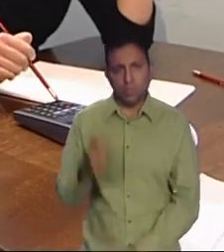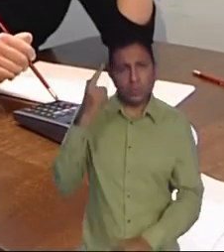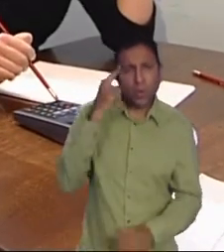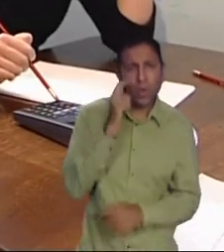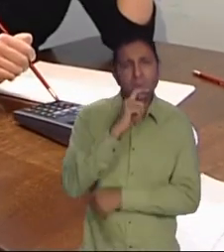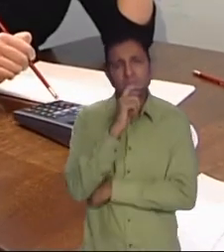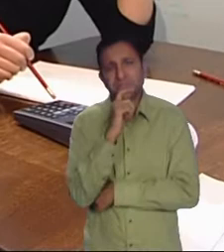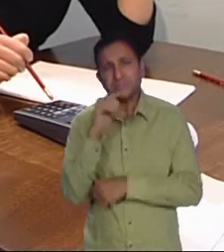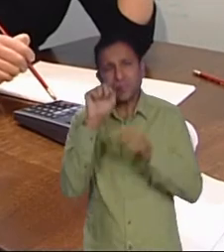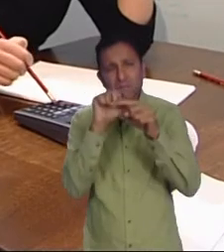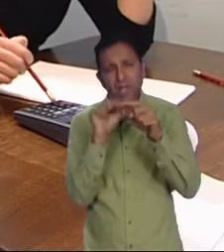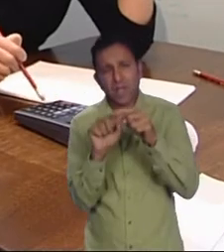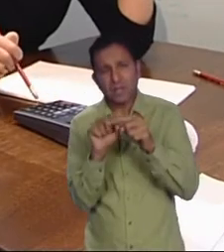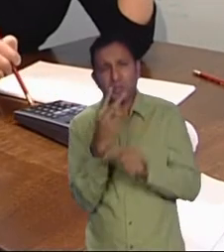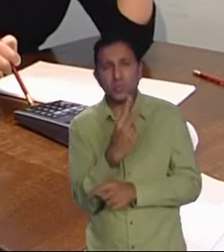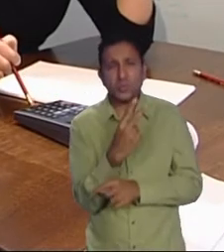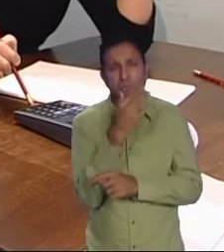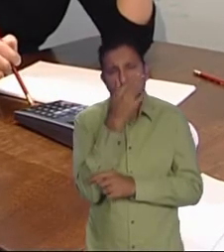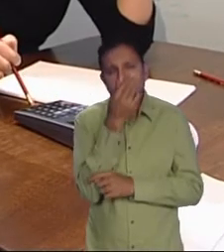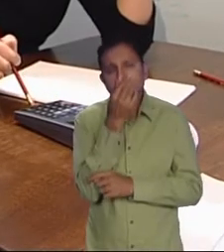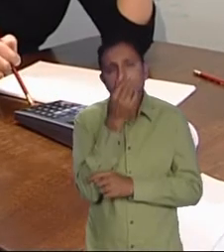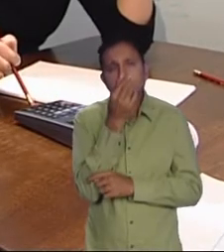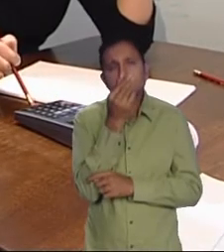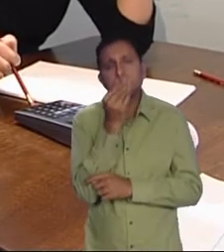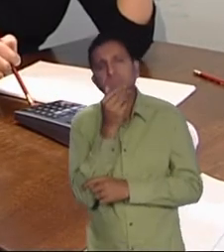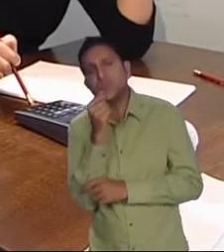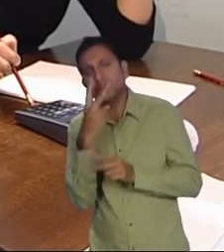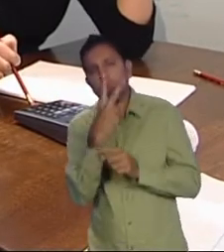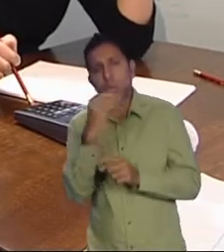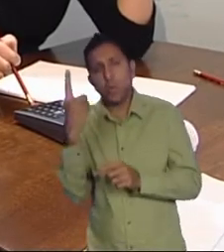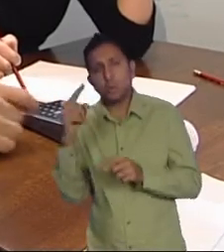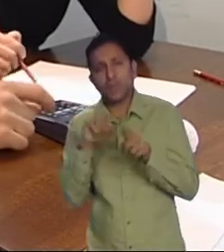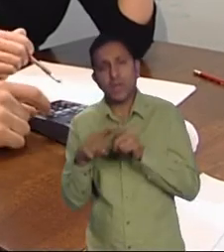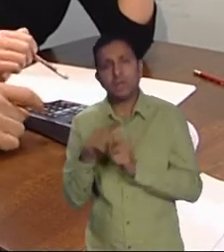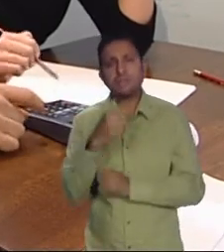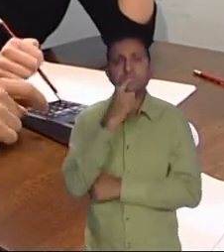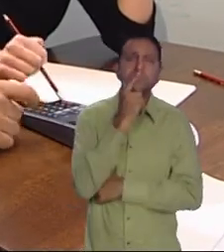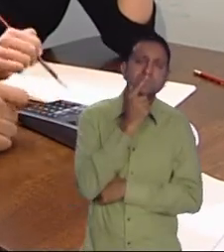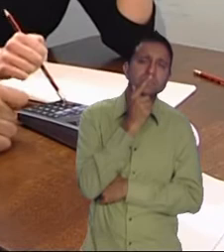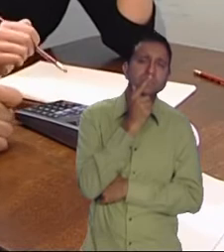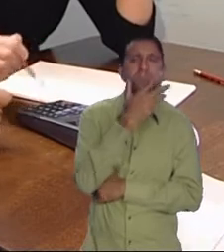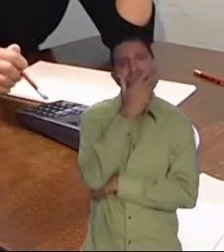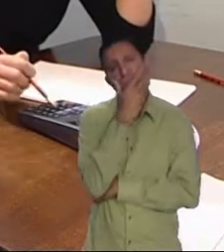201. 201 equals nothing.